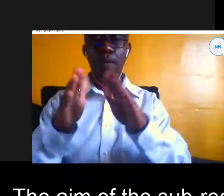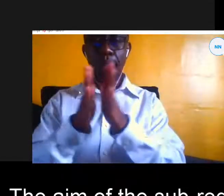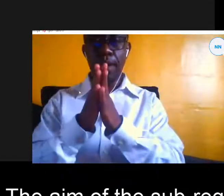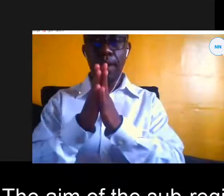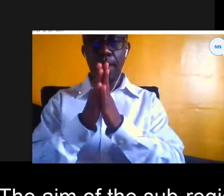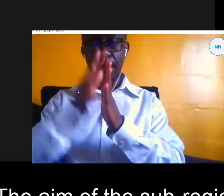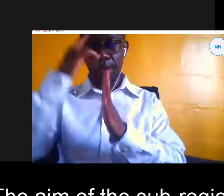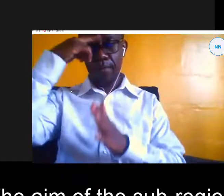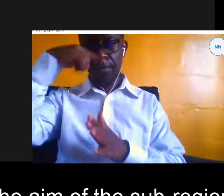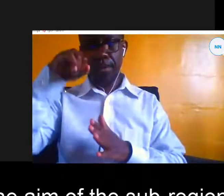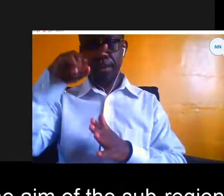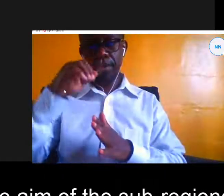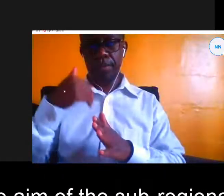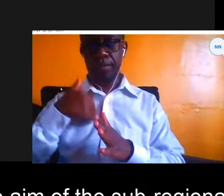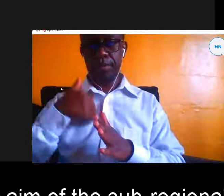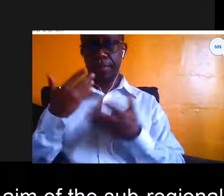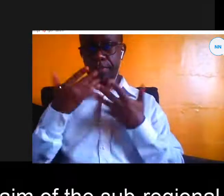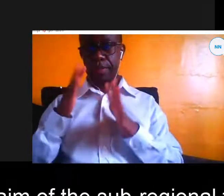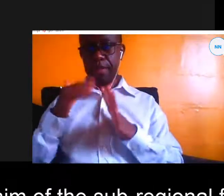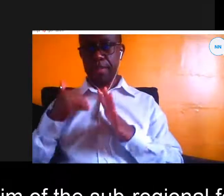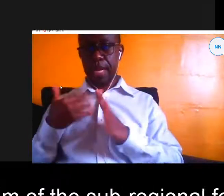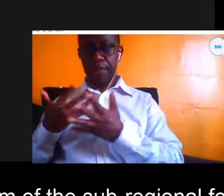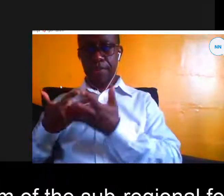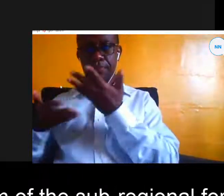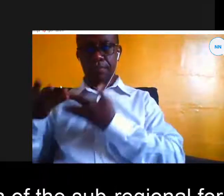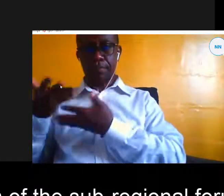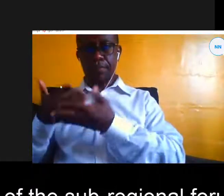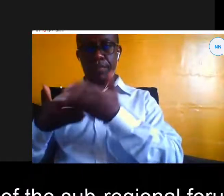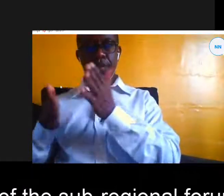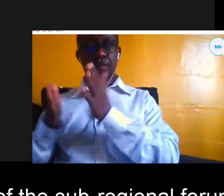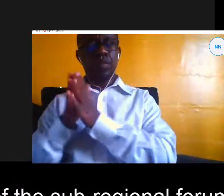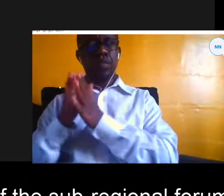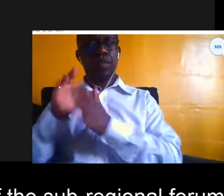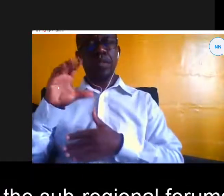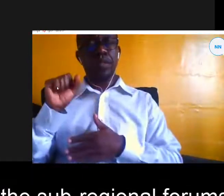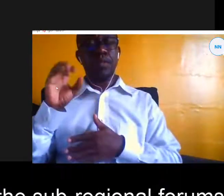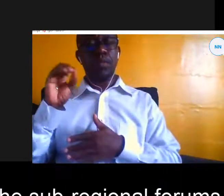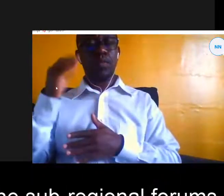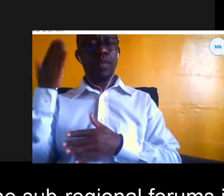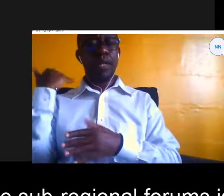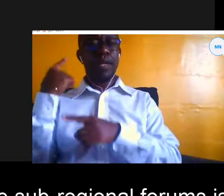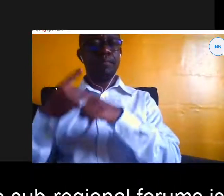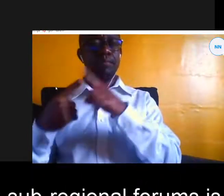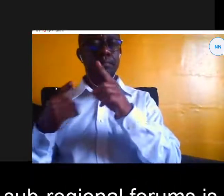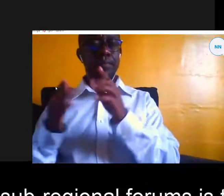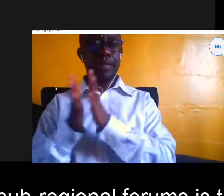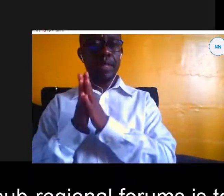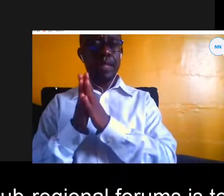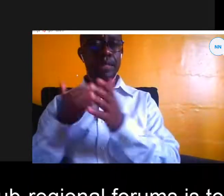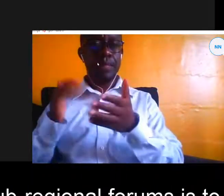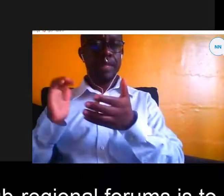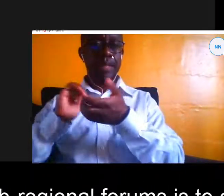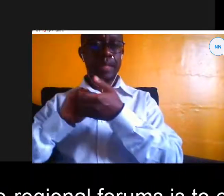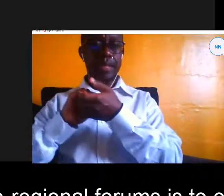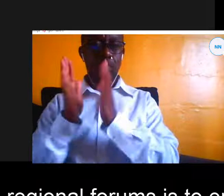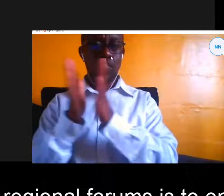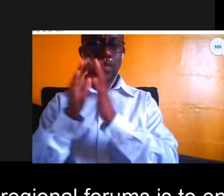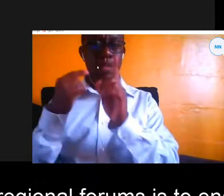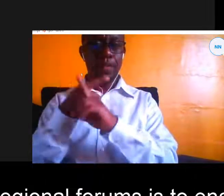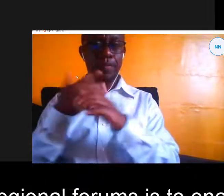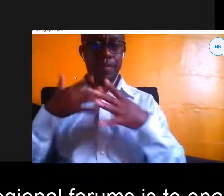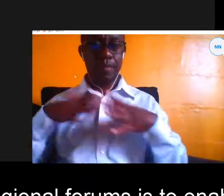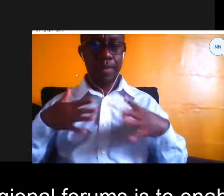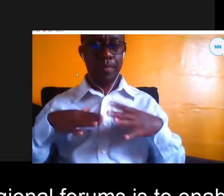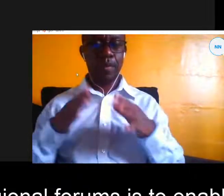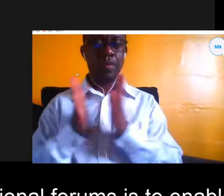an interaction with the CSO Forum last year and engaging with the different people, I remember